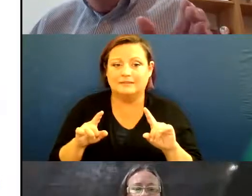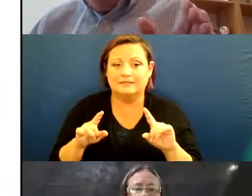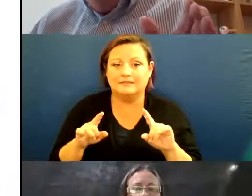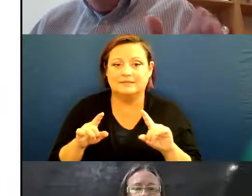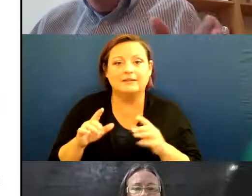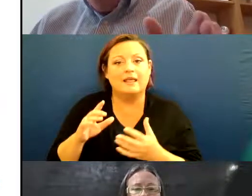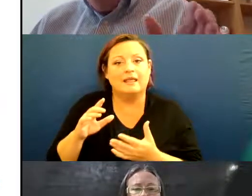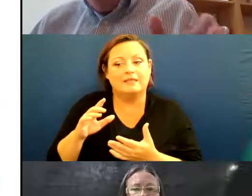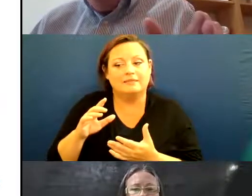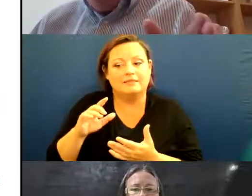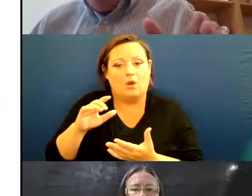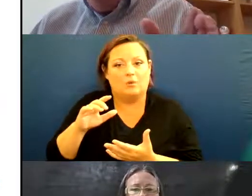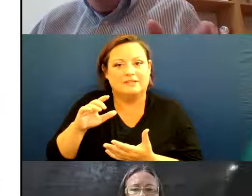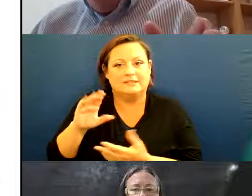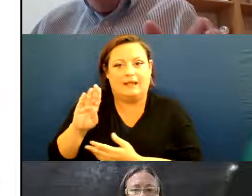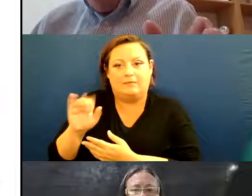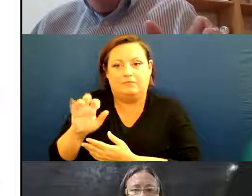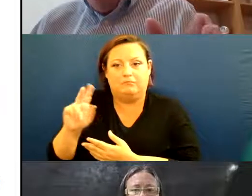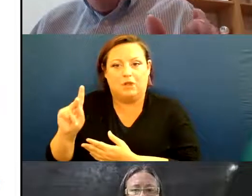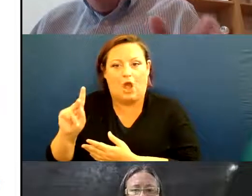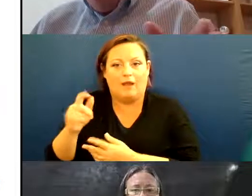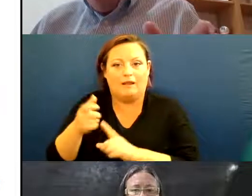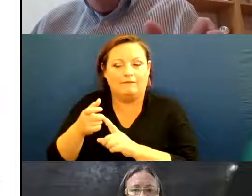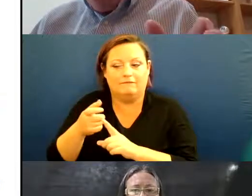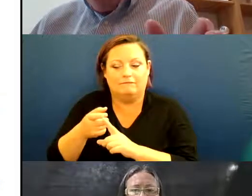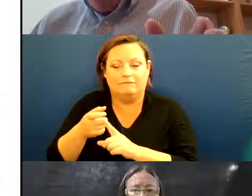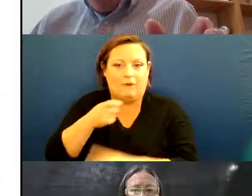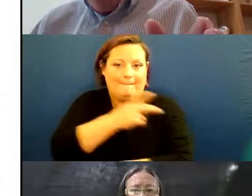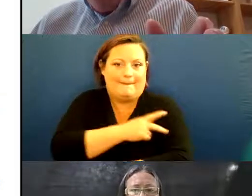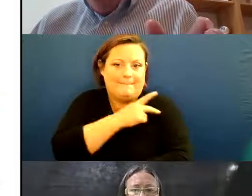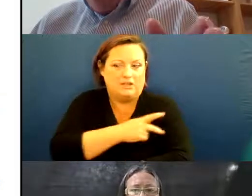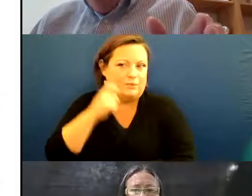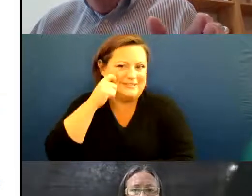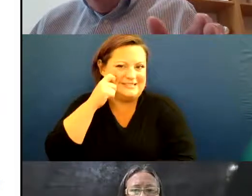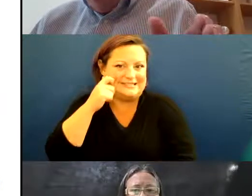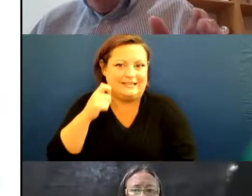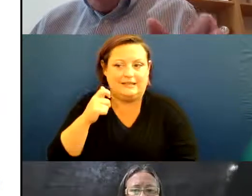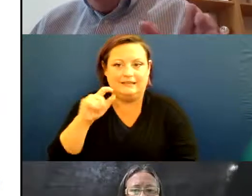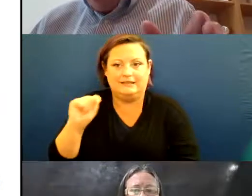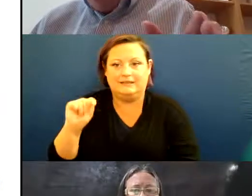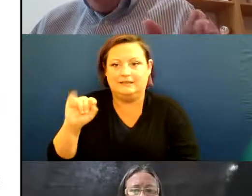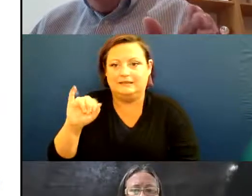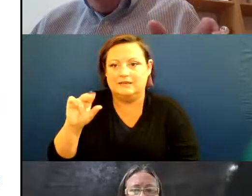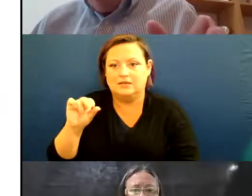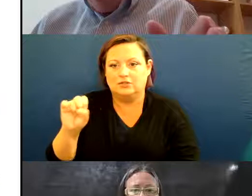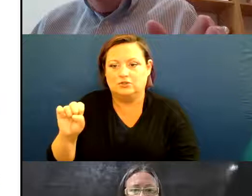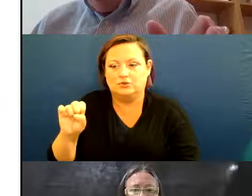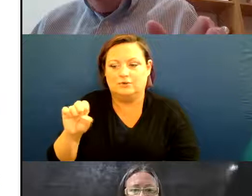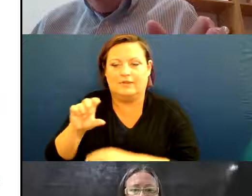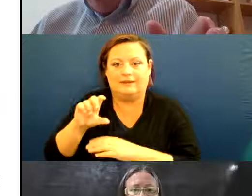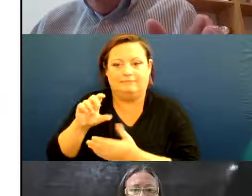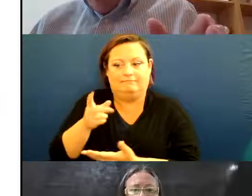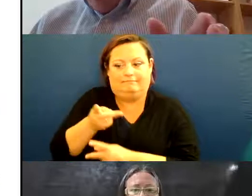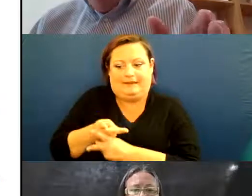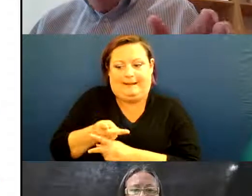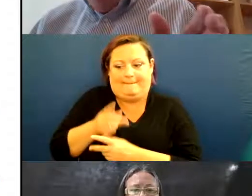block of skin tissue from the patient that he had originally used to look at the histology to make the